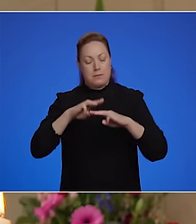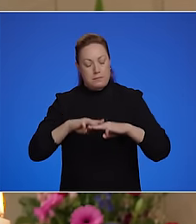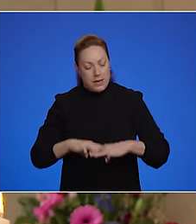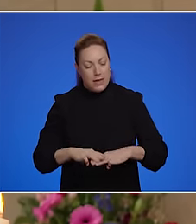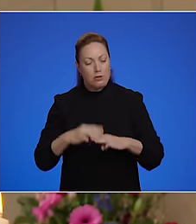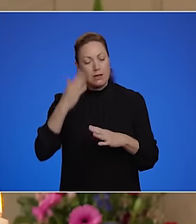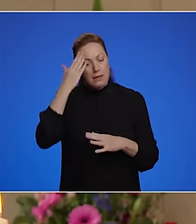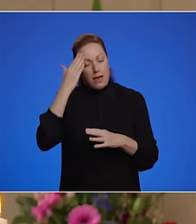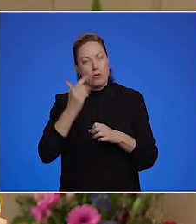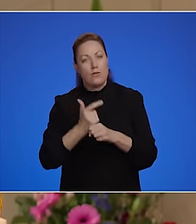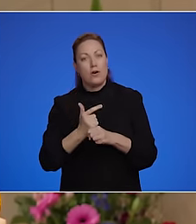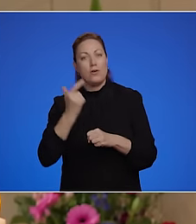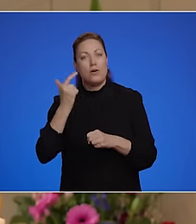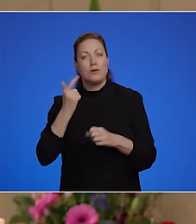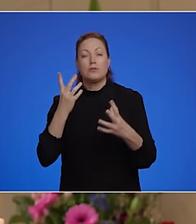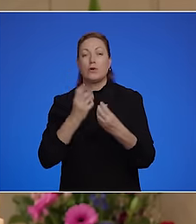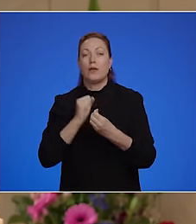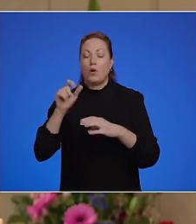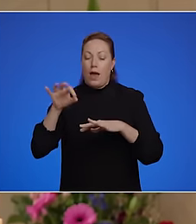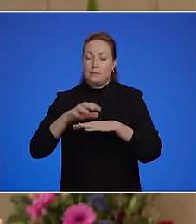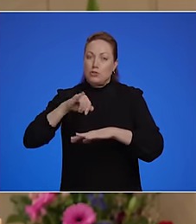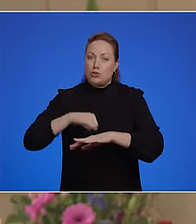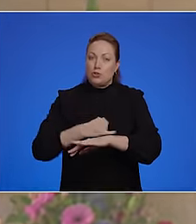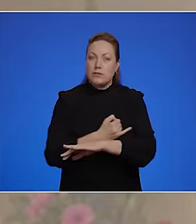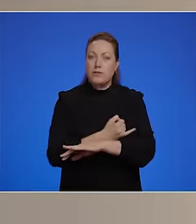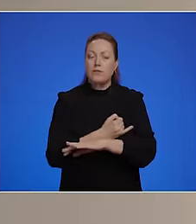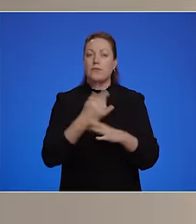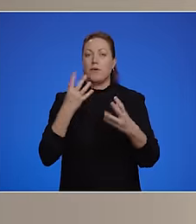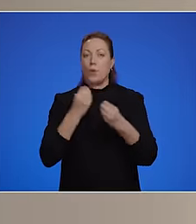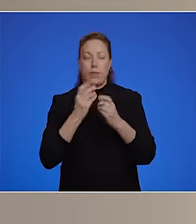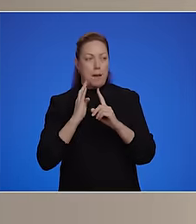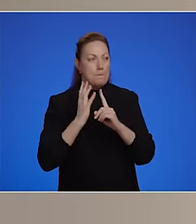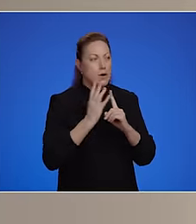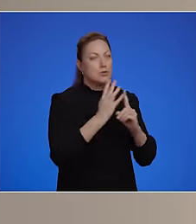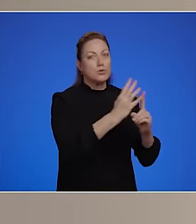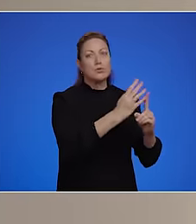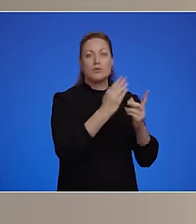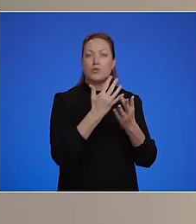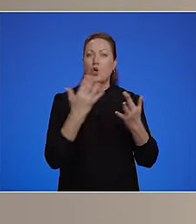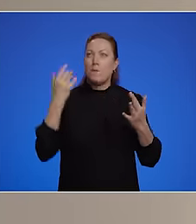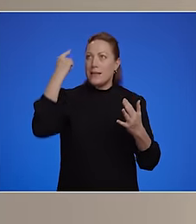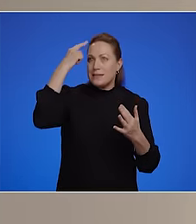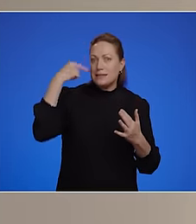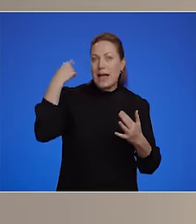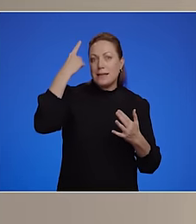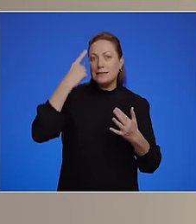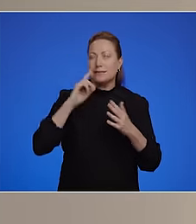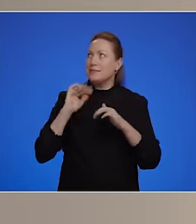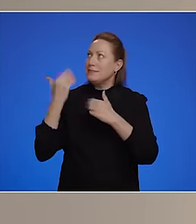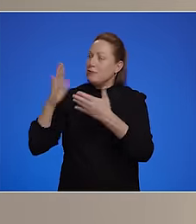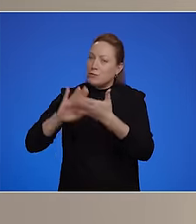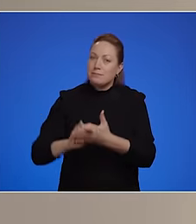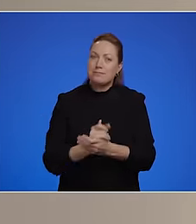Blessed Virgin Mary, Mother of God, with Blessed Joseph, her spouse, with the blessed apostles, and all the saints who have pleased